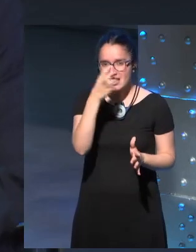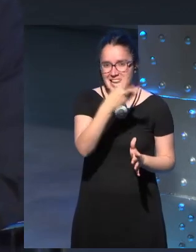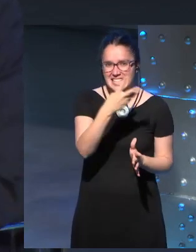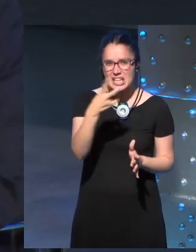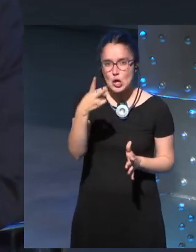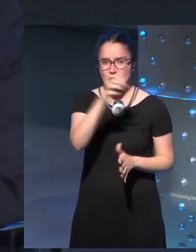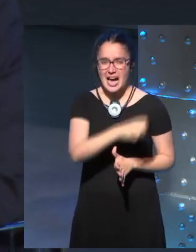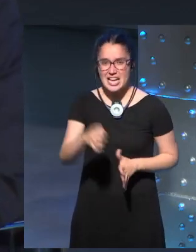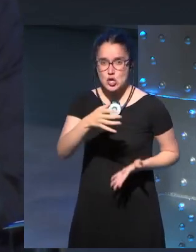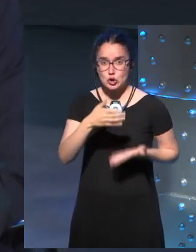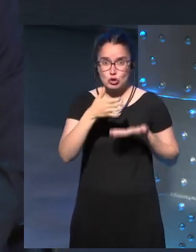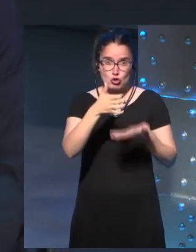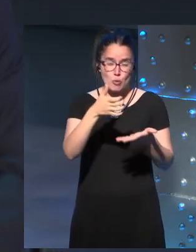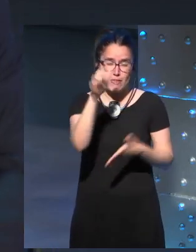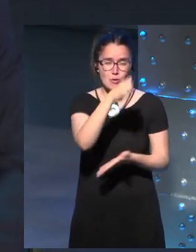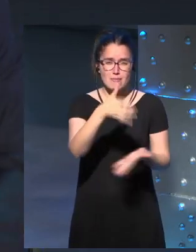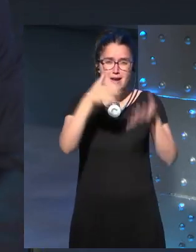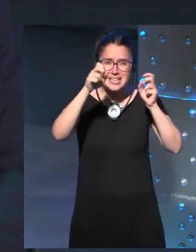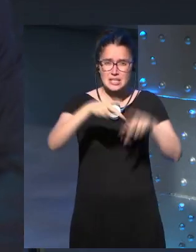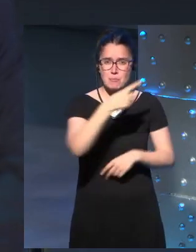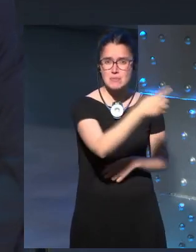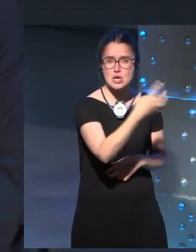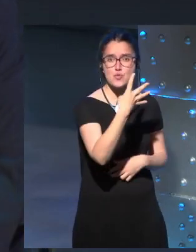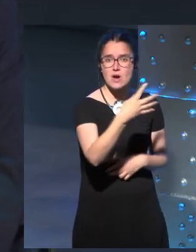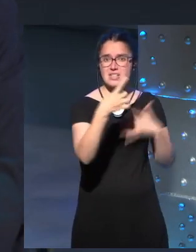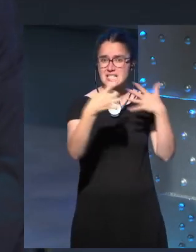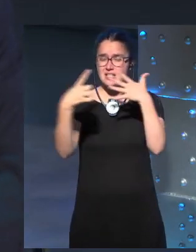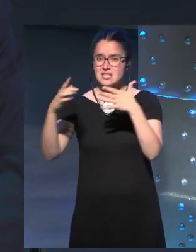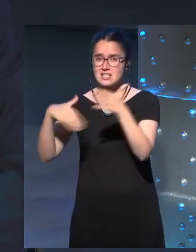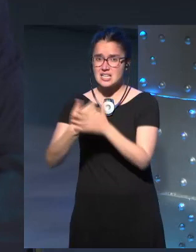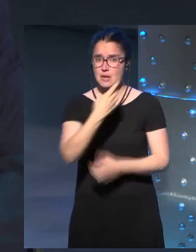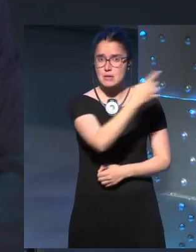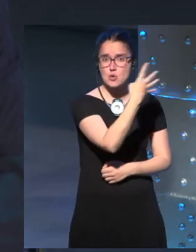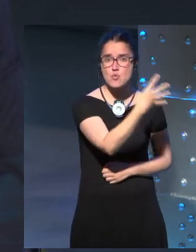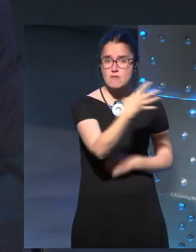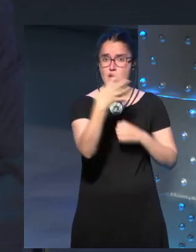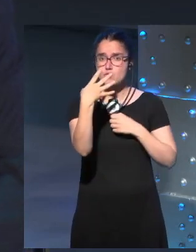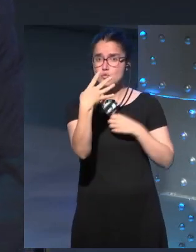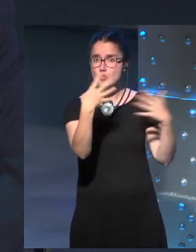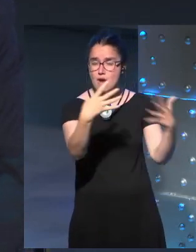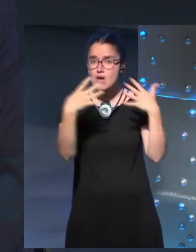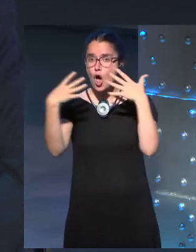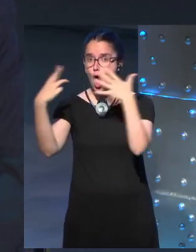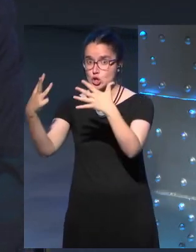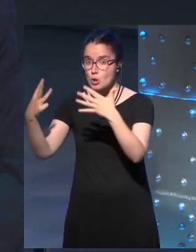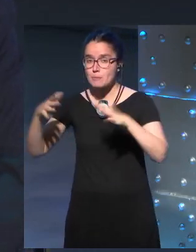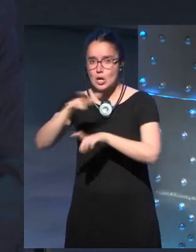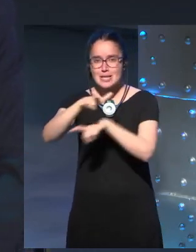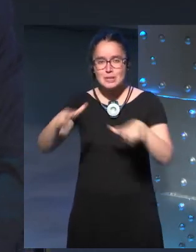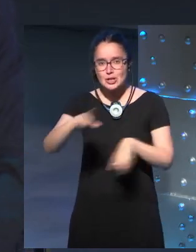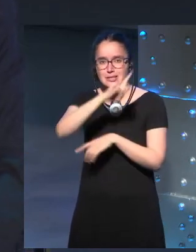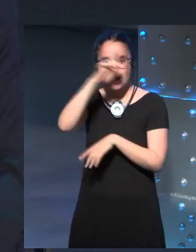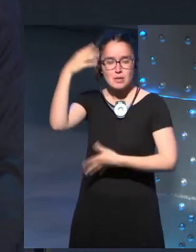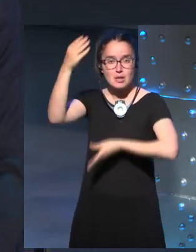Real Madrid spent 32 years without winning that Champions League between 1966 and 1998. And